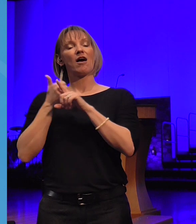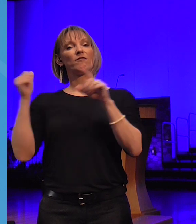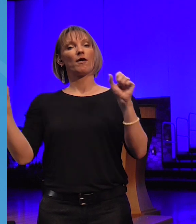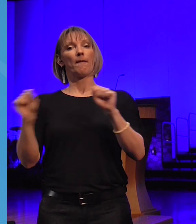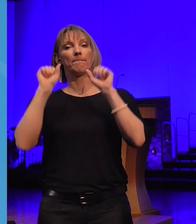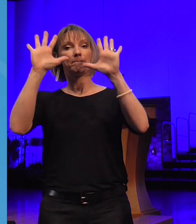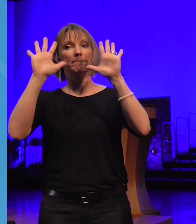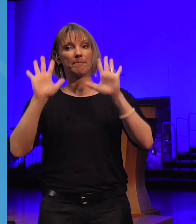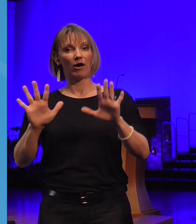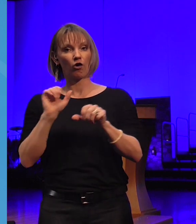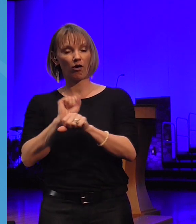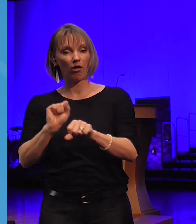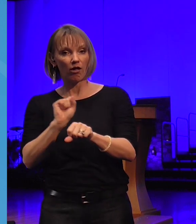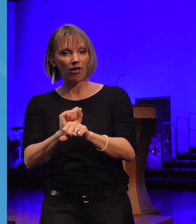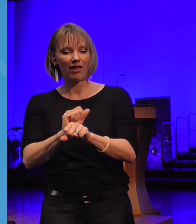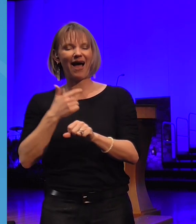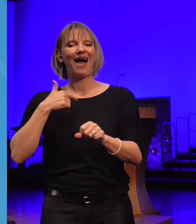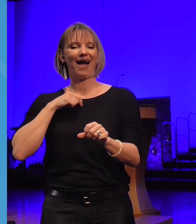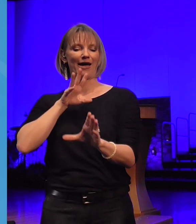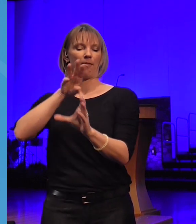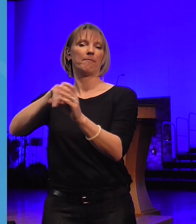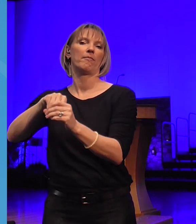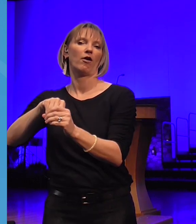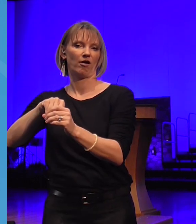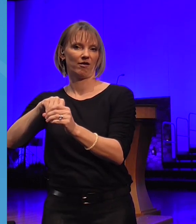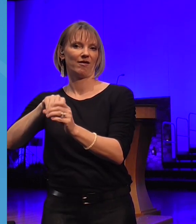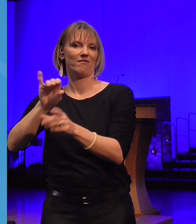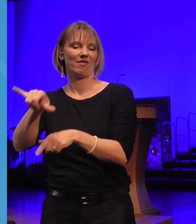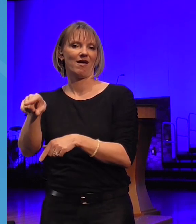and I am a part of it.